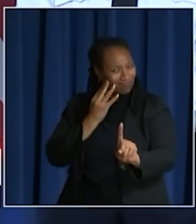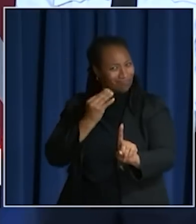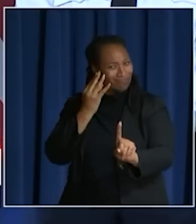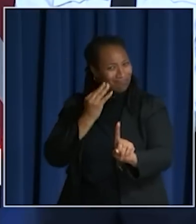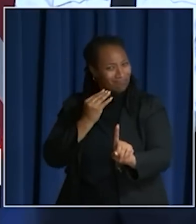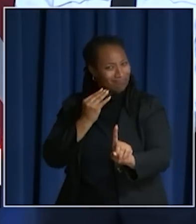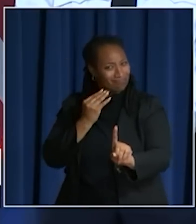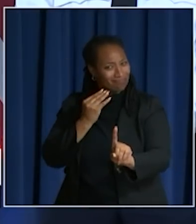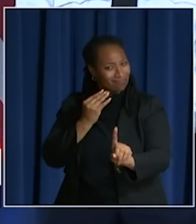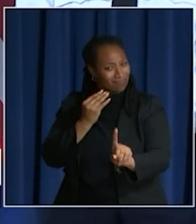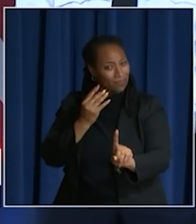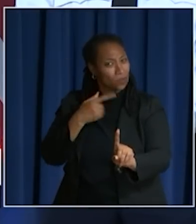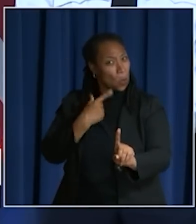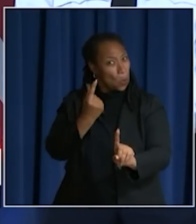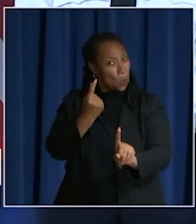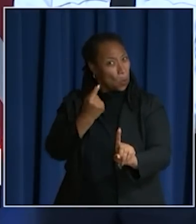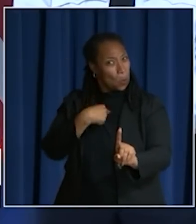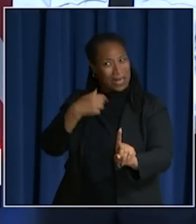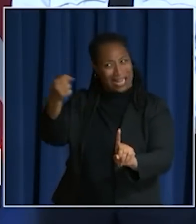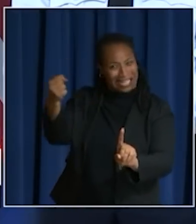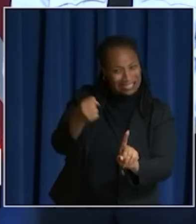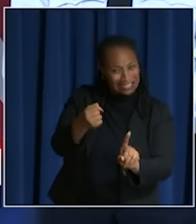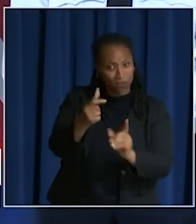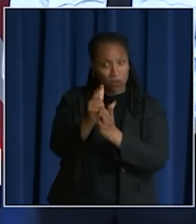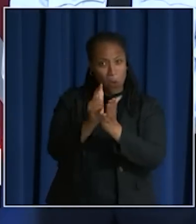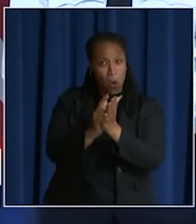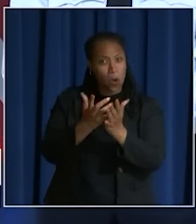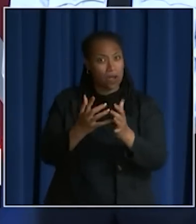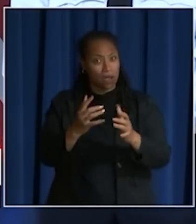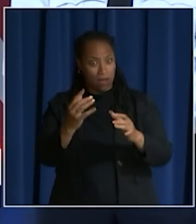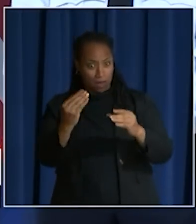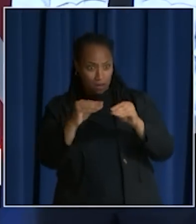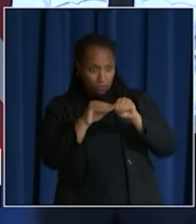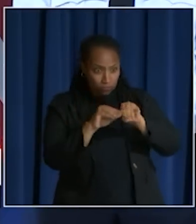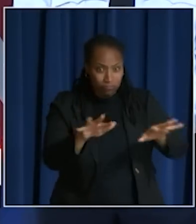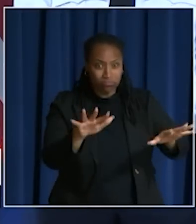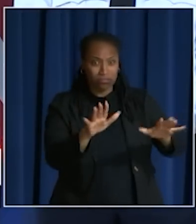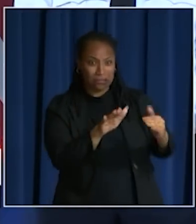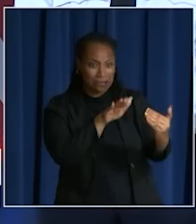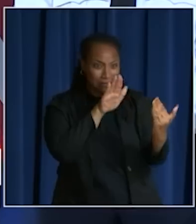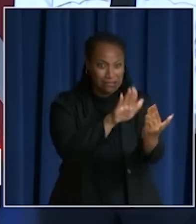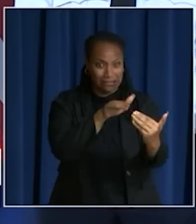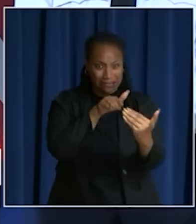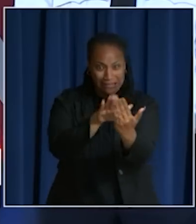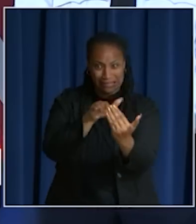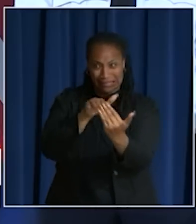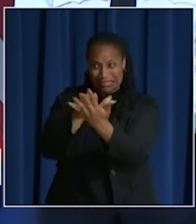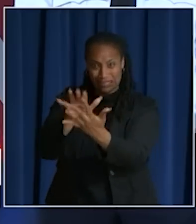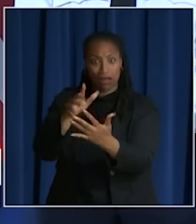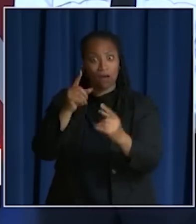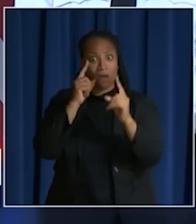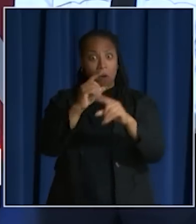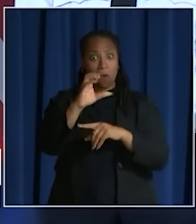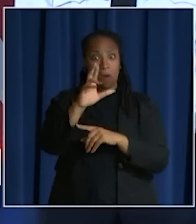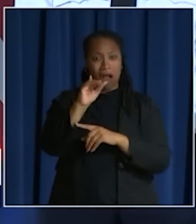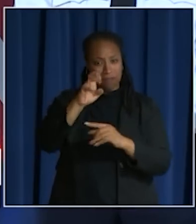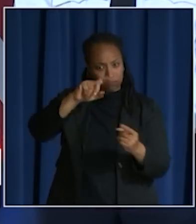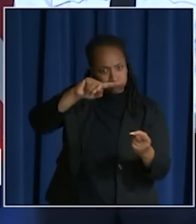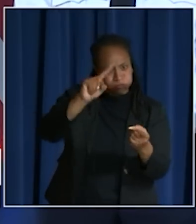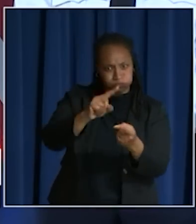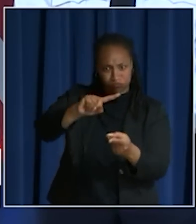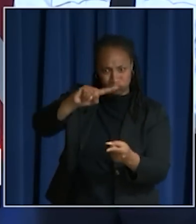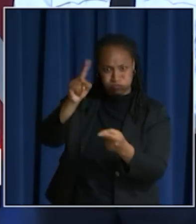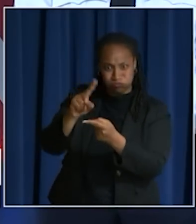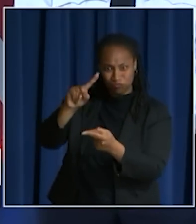and tactics that got violent offenders off our streets and gave our police officers more